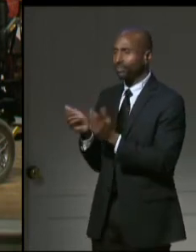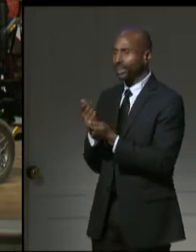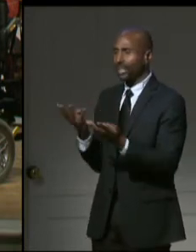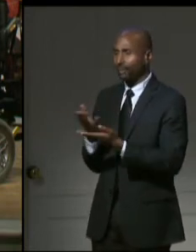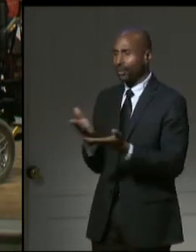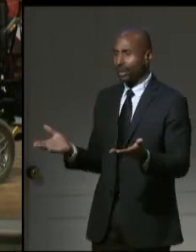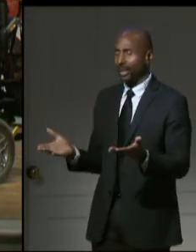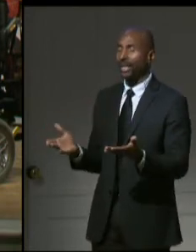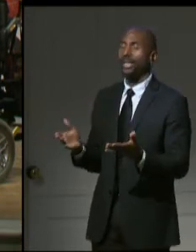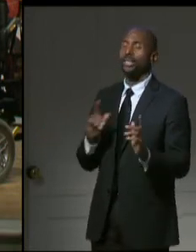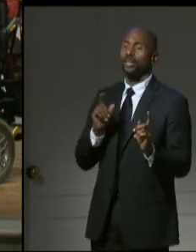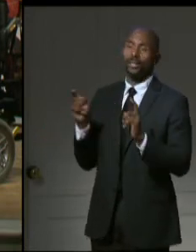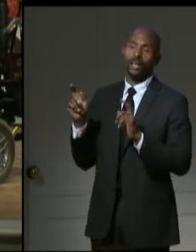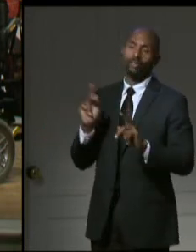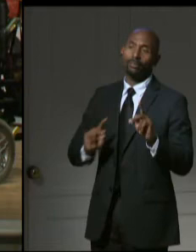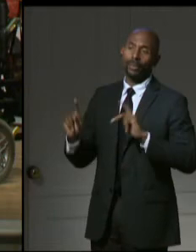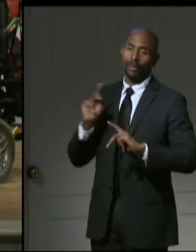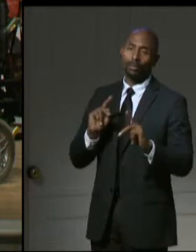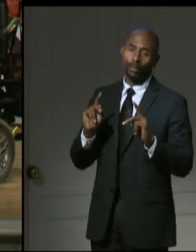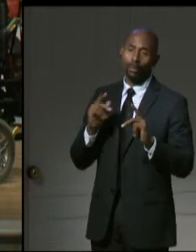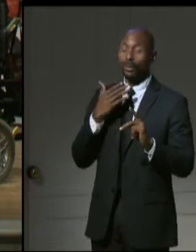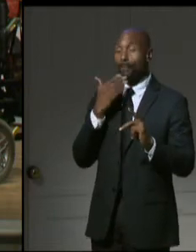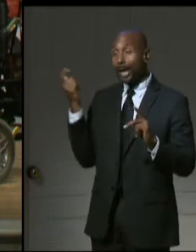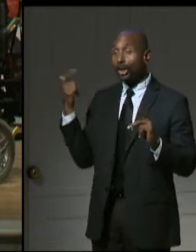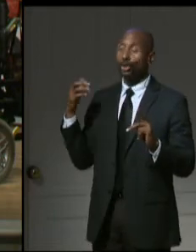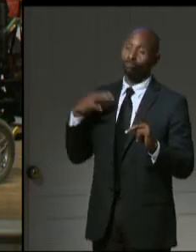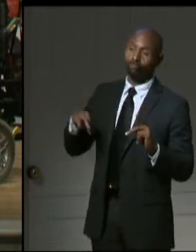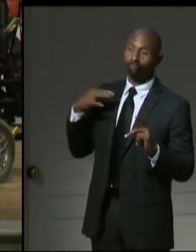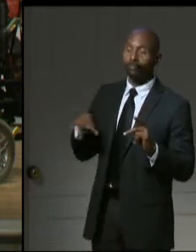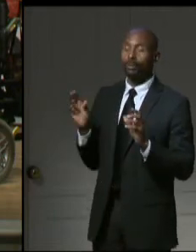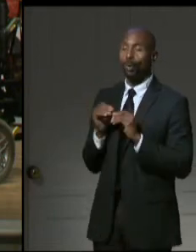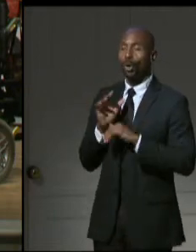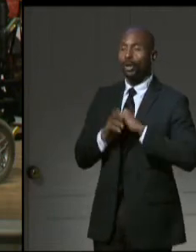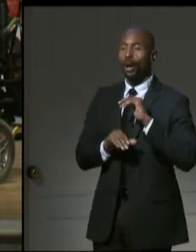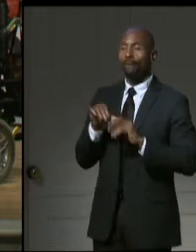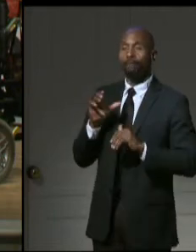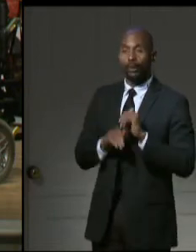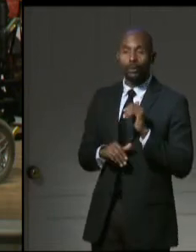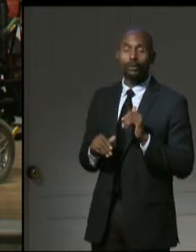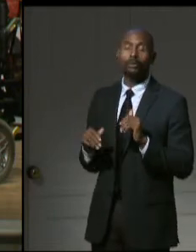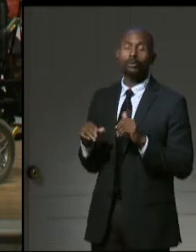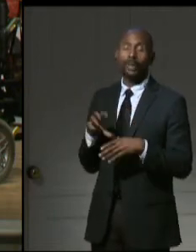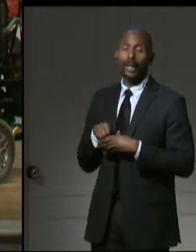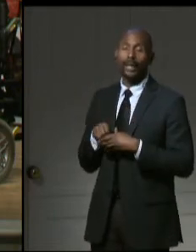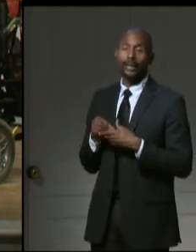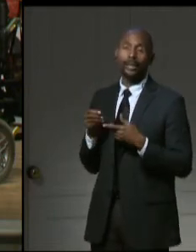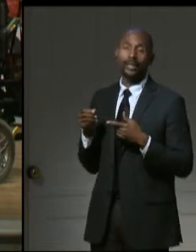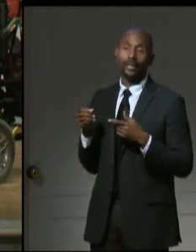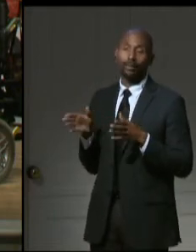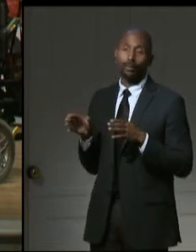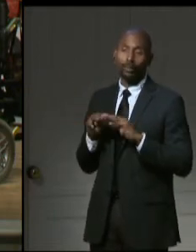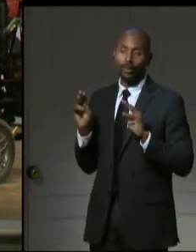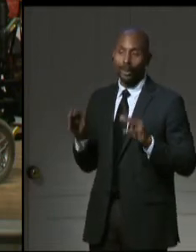people hopefully better amenities, more comfort while they're within the museum.